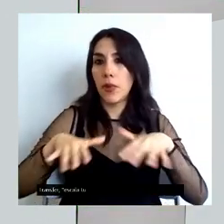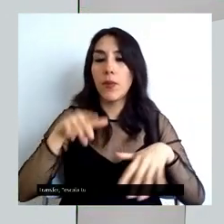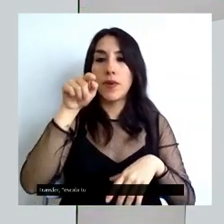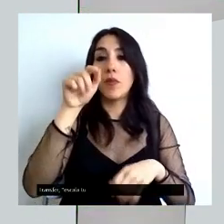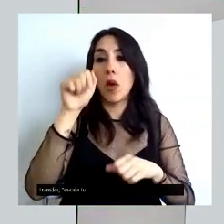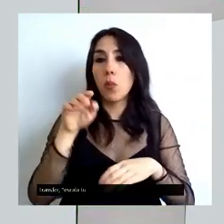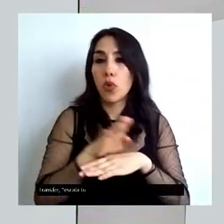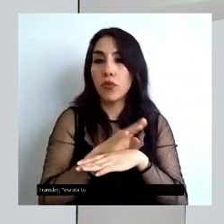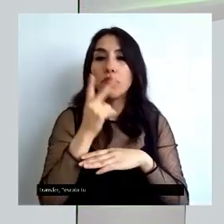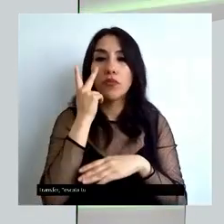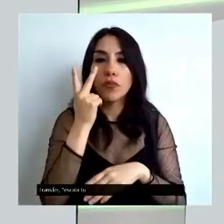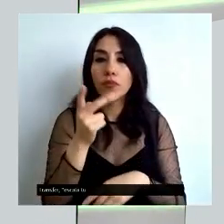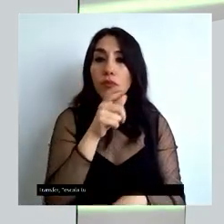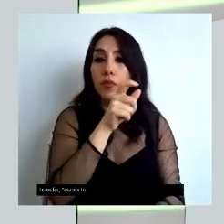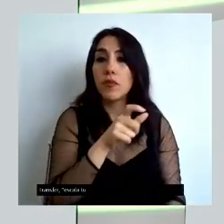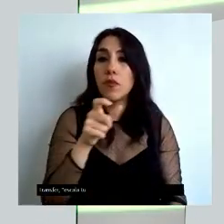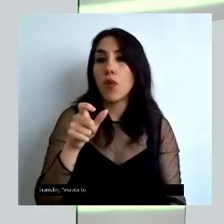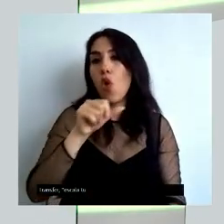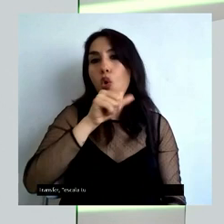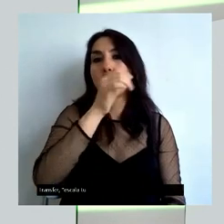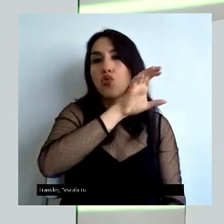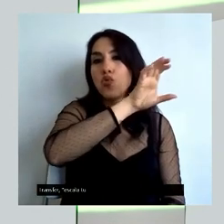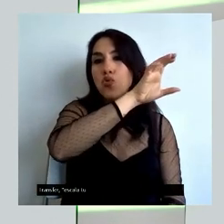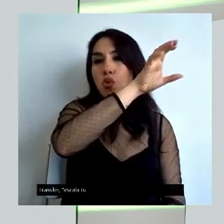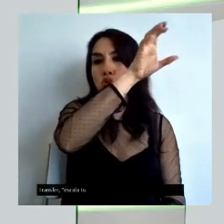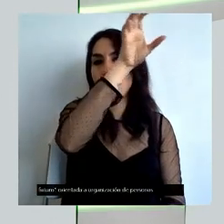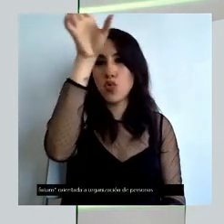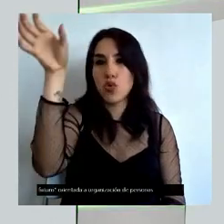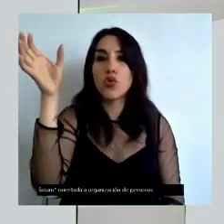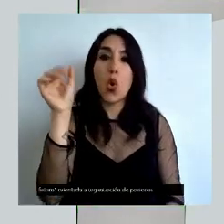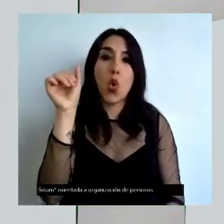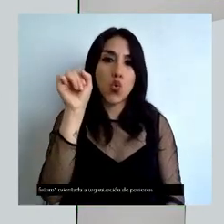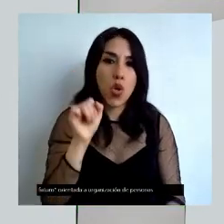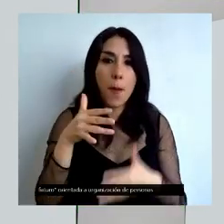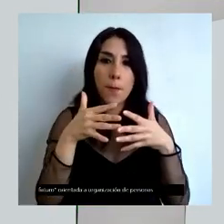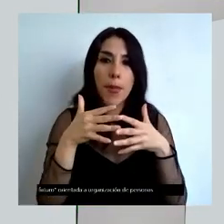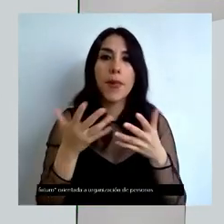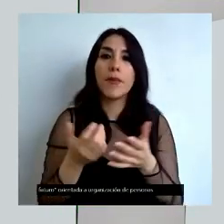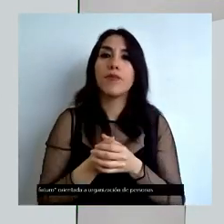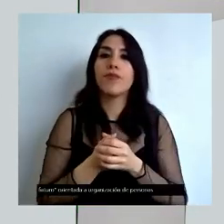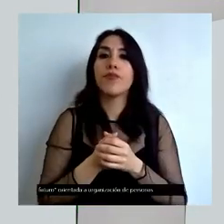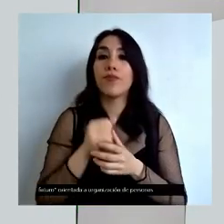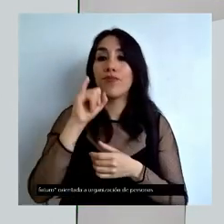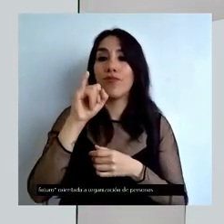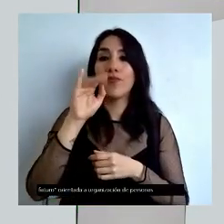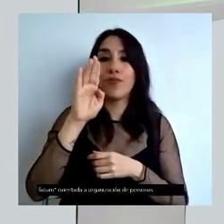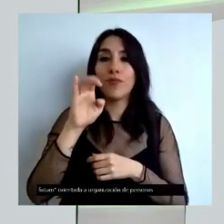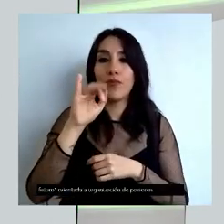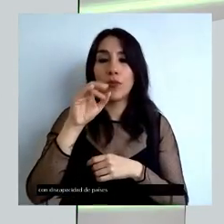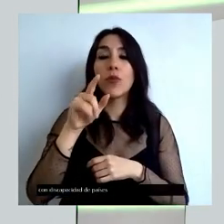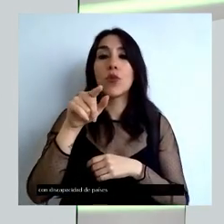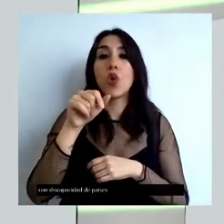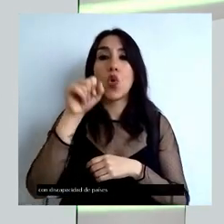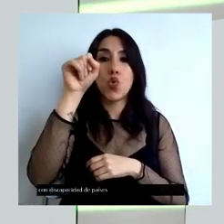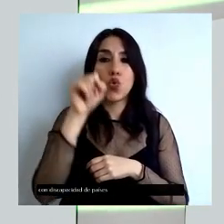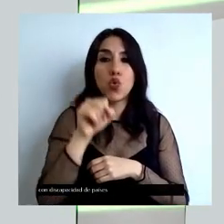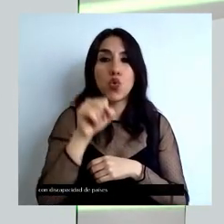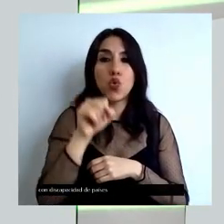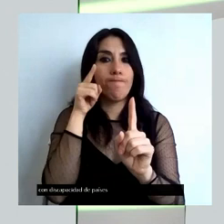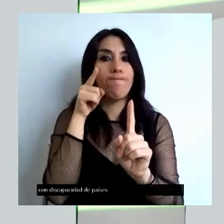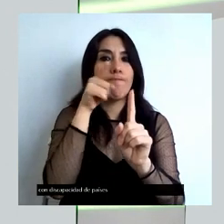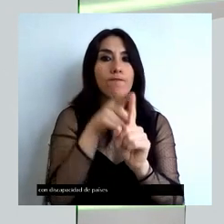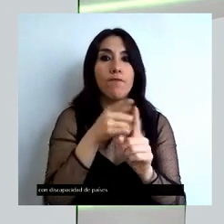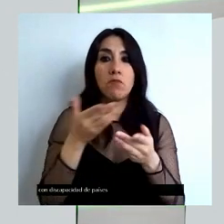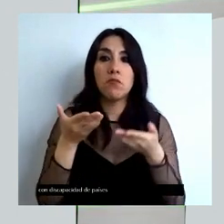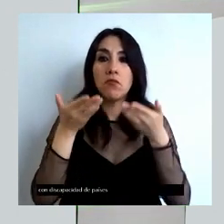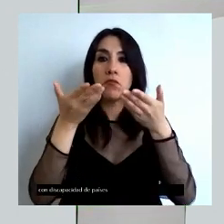Latin American countries. It aims to provide concrete tools and key elements for